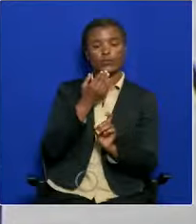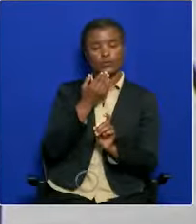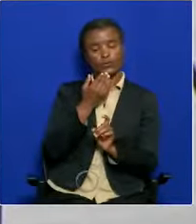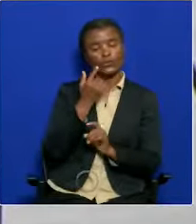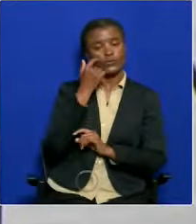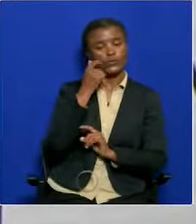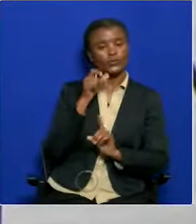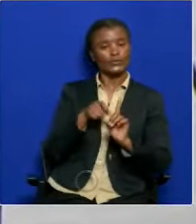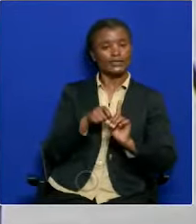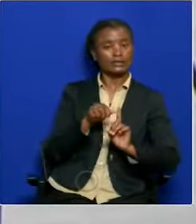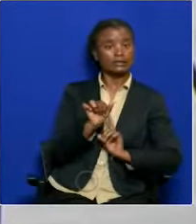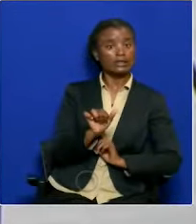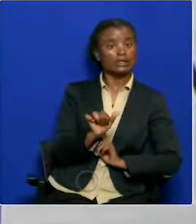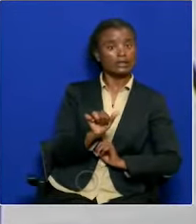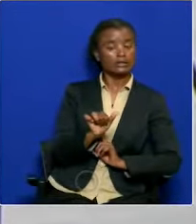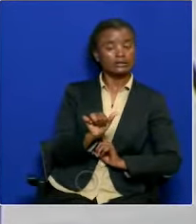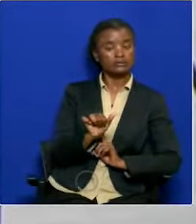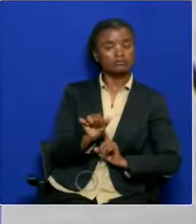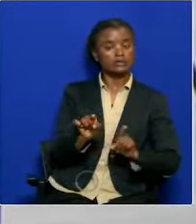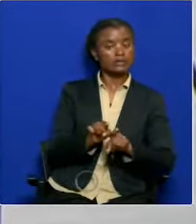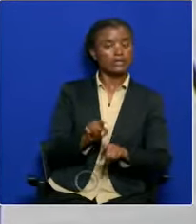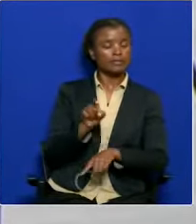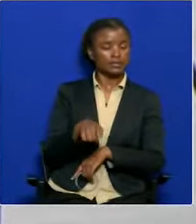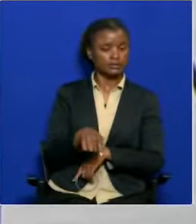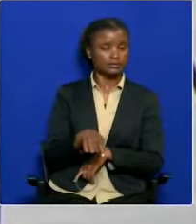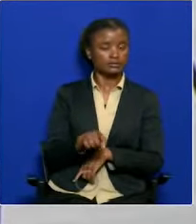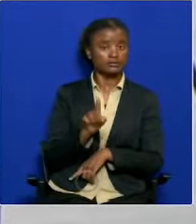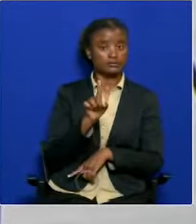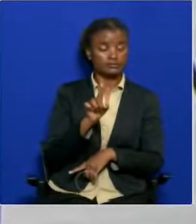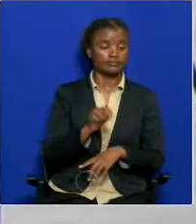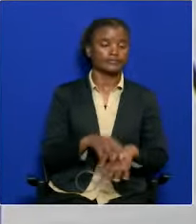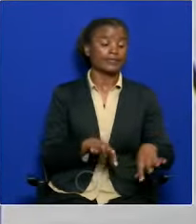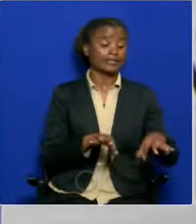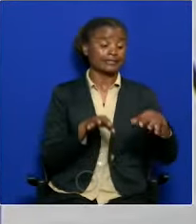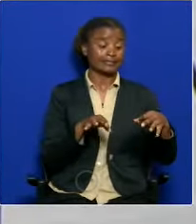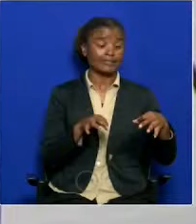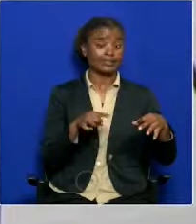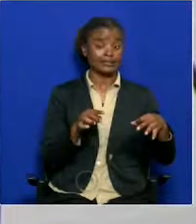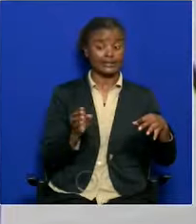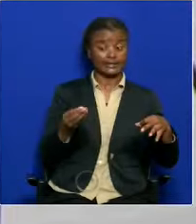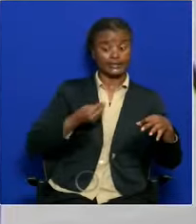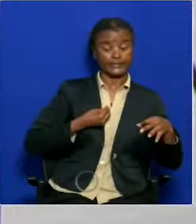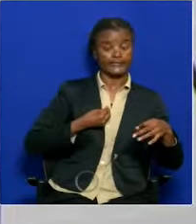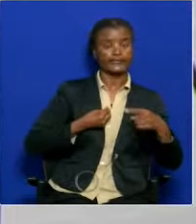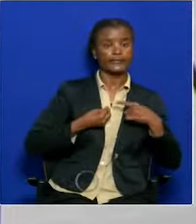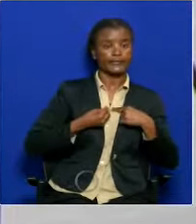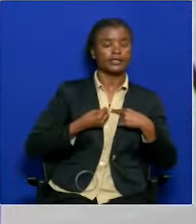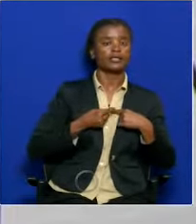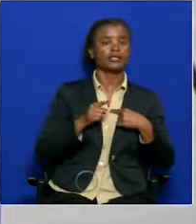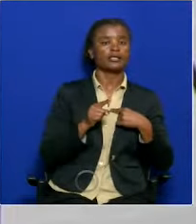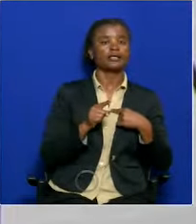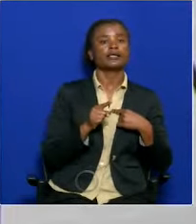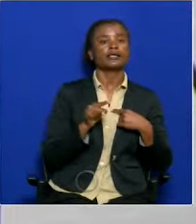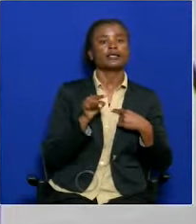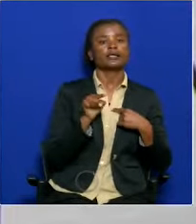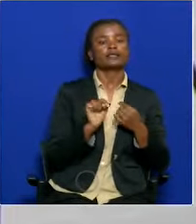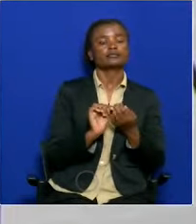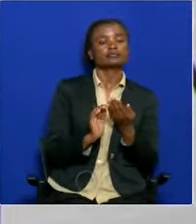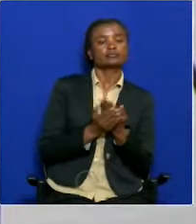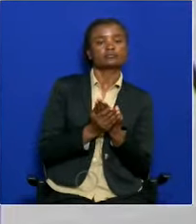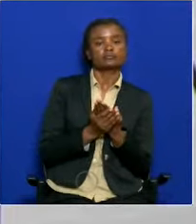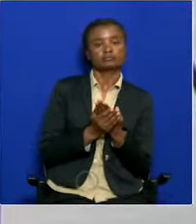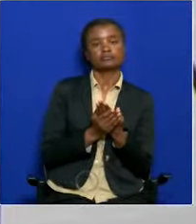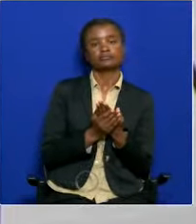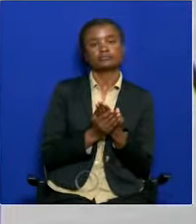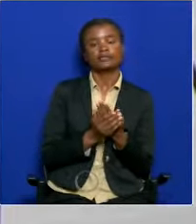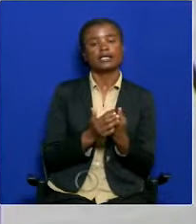unsigned prepared statement which is annexed thereto as marked